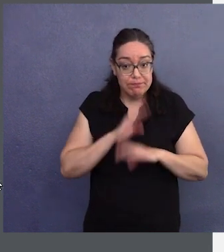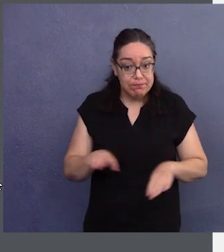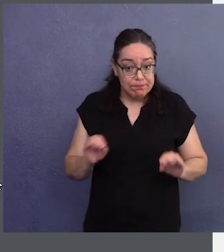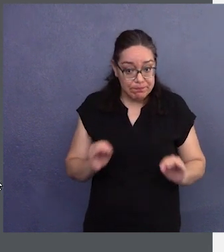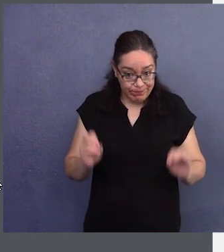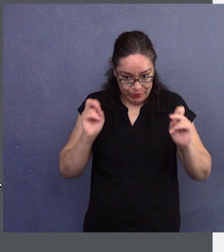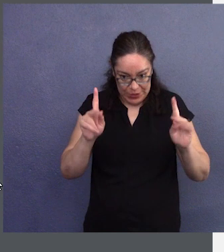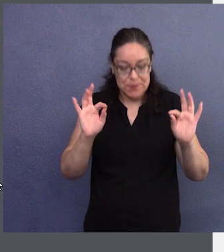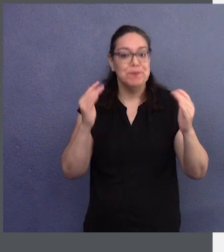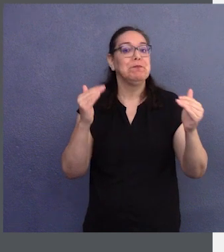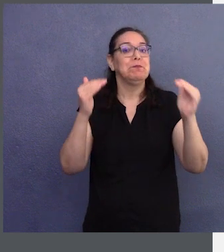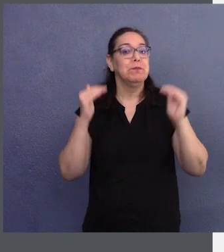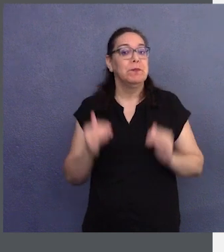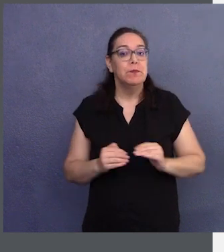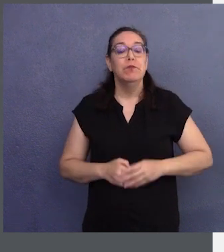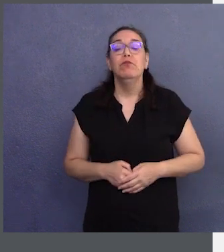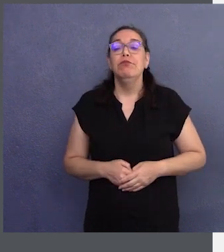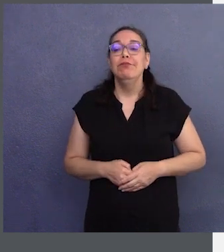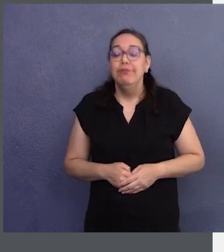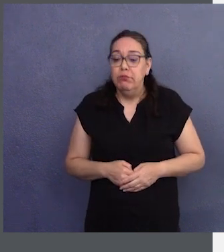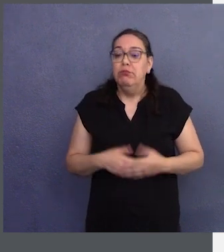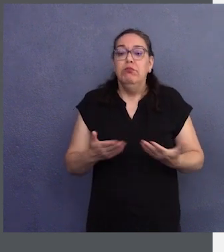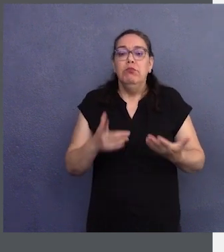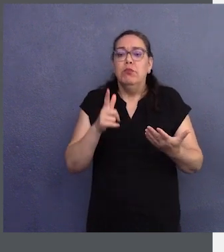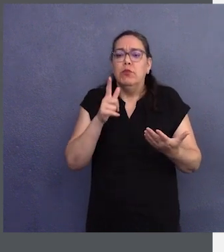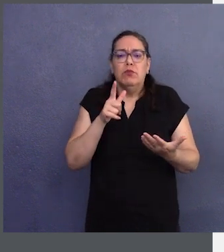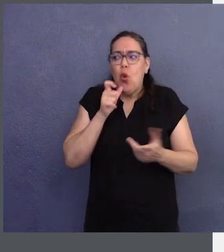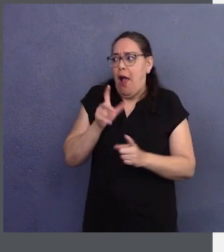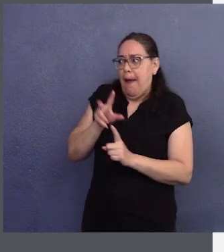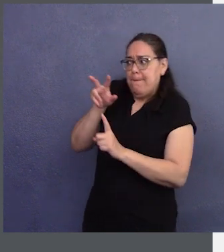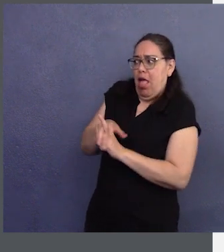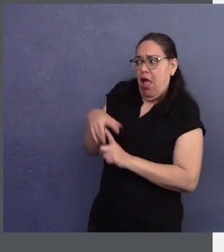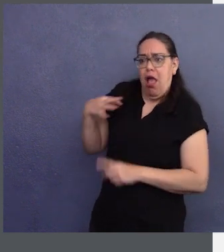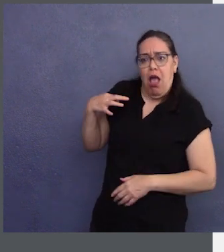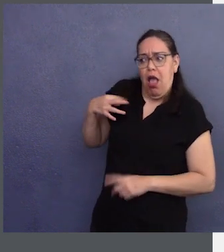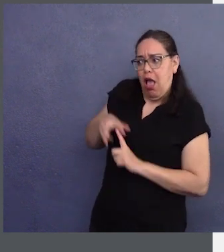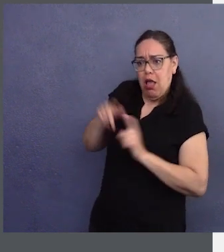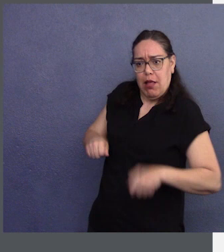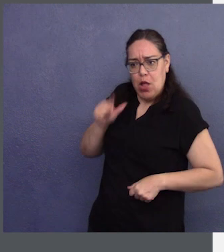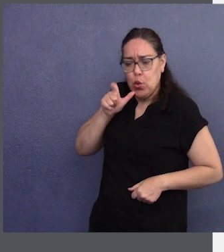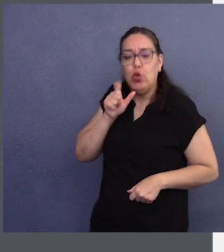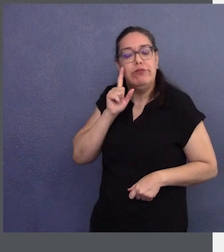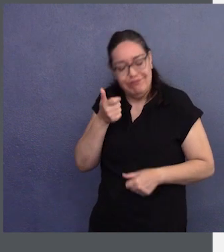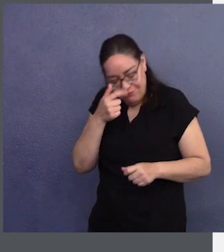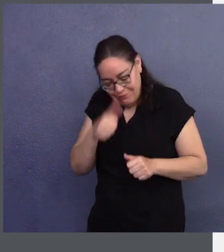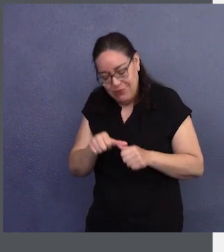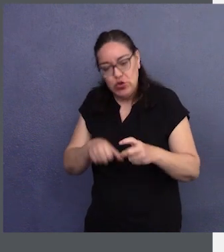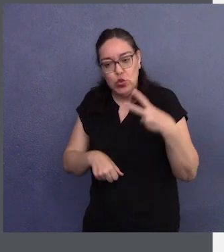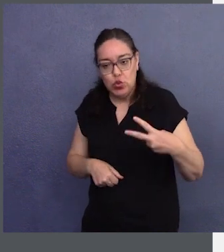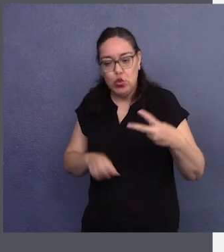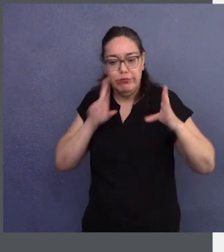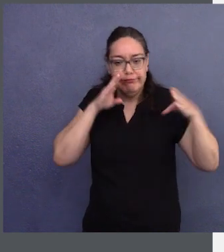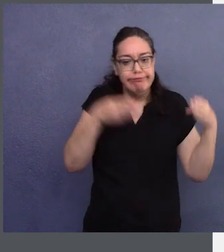Okay, let us move along. So who can apply? As I mentioned earlier, there are two target